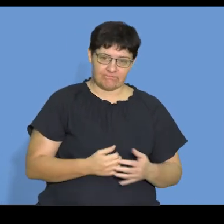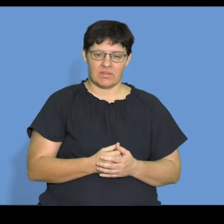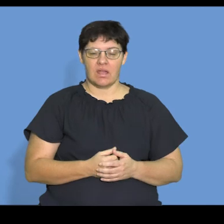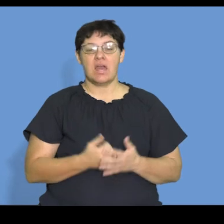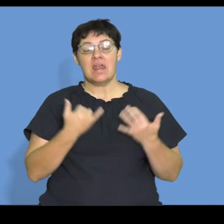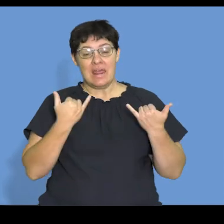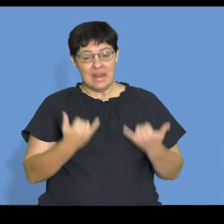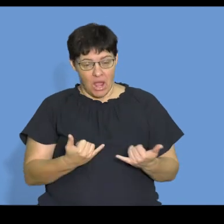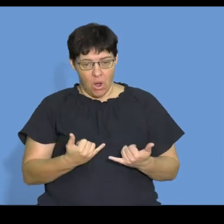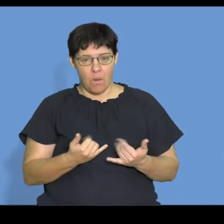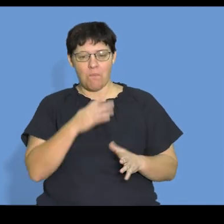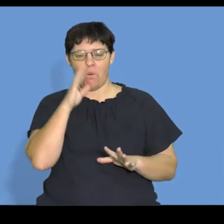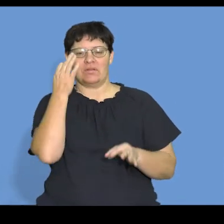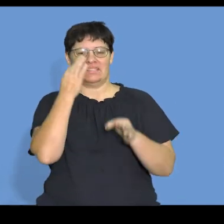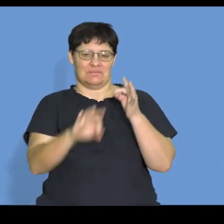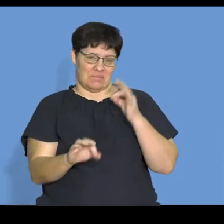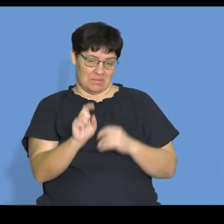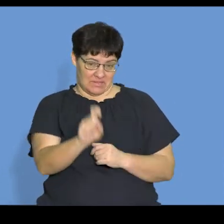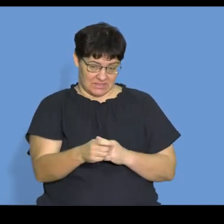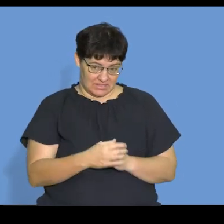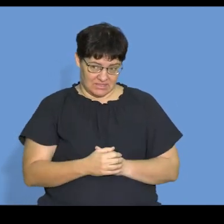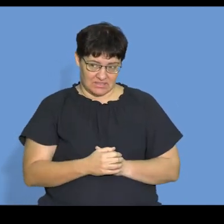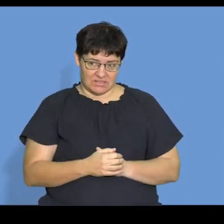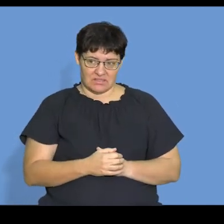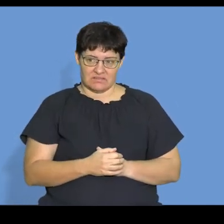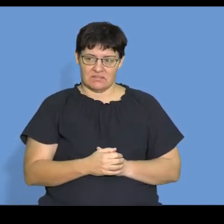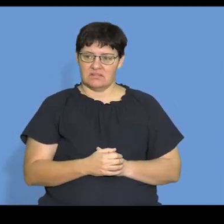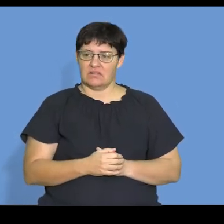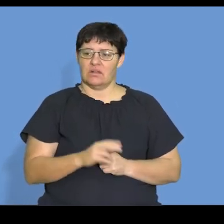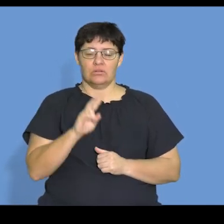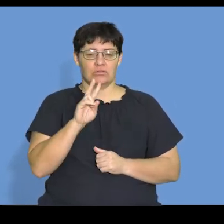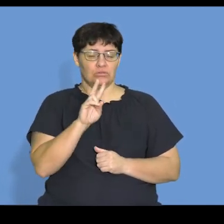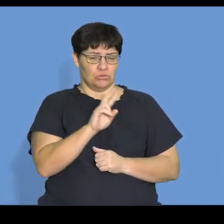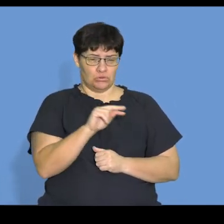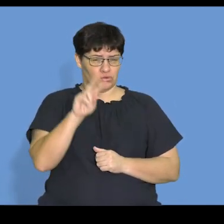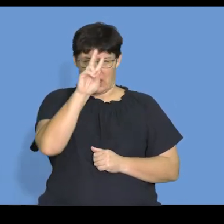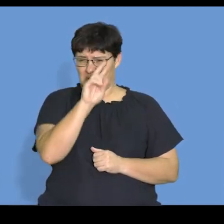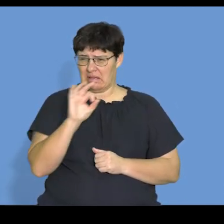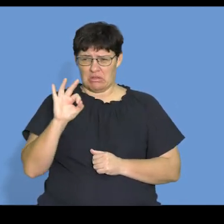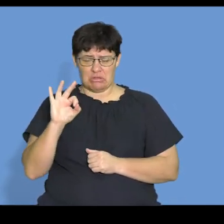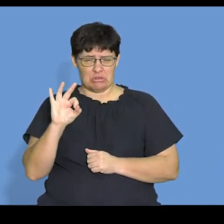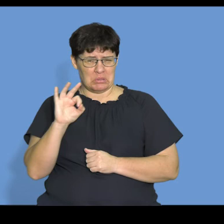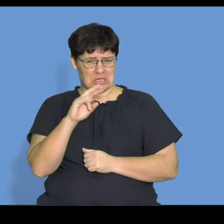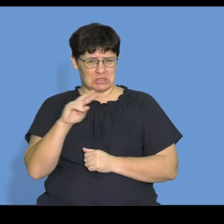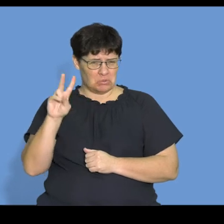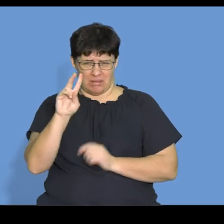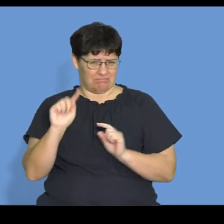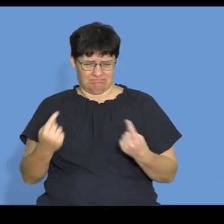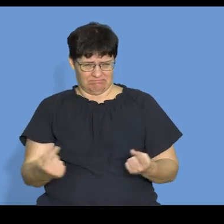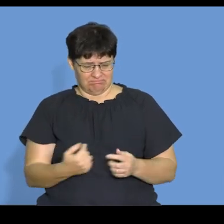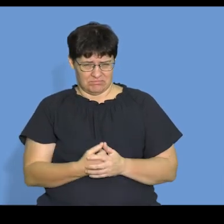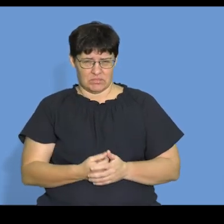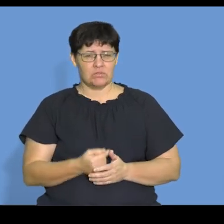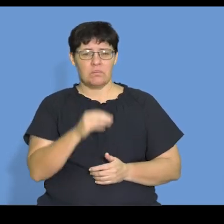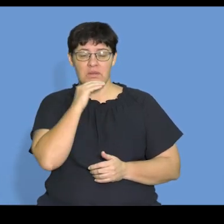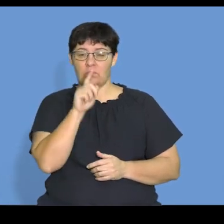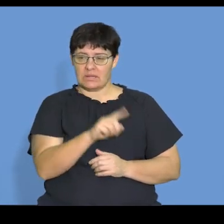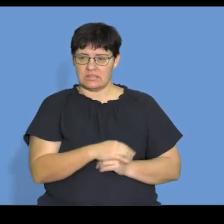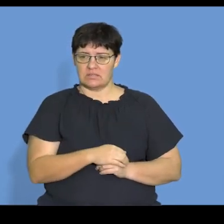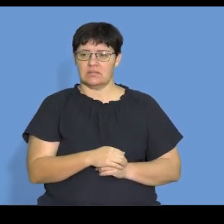to simplify this. The 2 squared, you can't leave it as 2 squared. The 3 squared, you can't leave it as 3 squared. So this will be